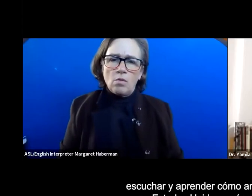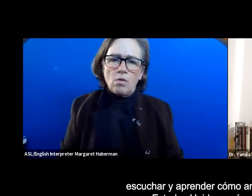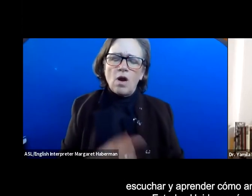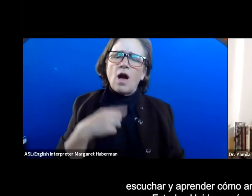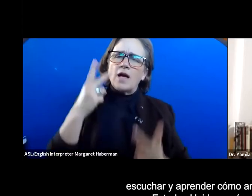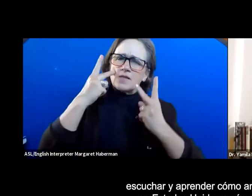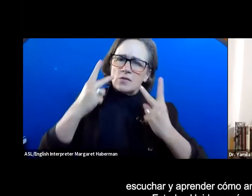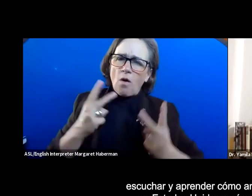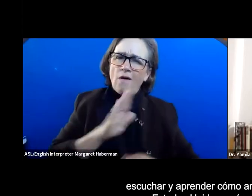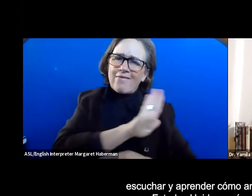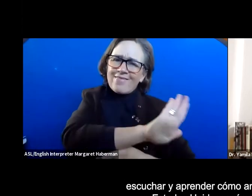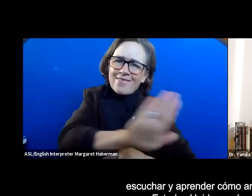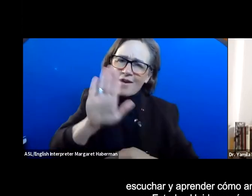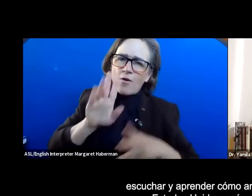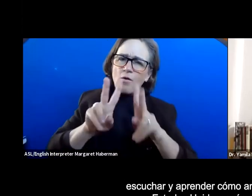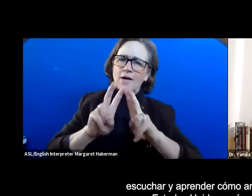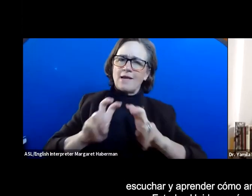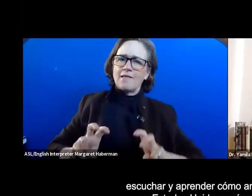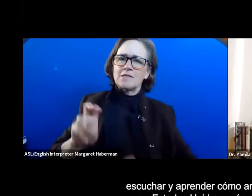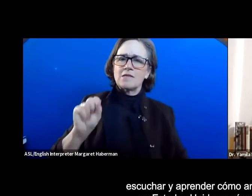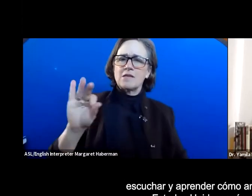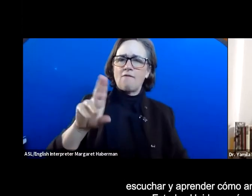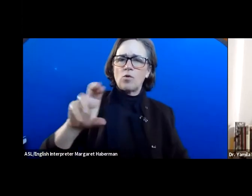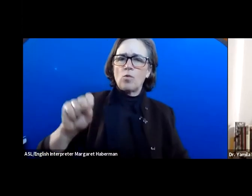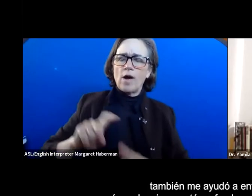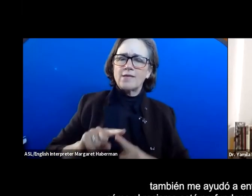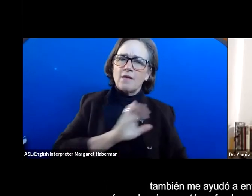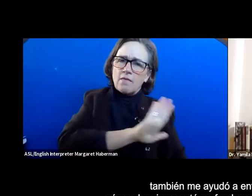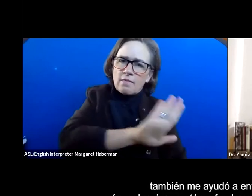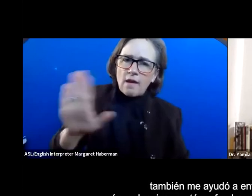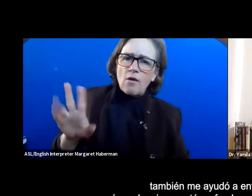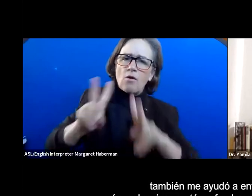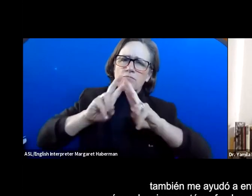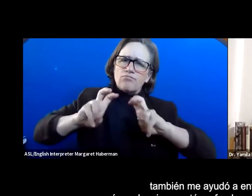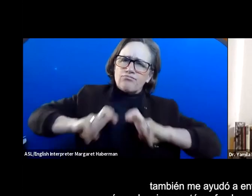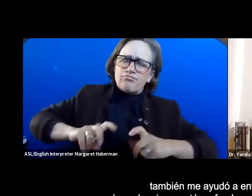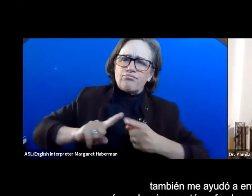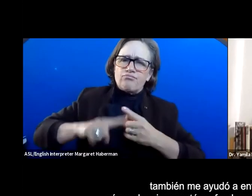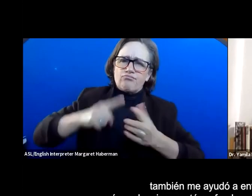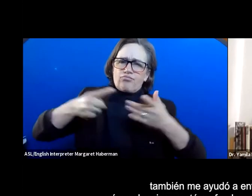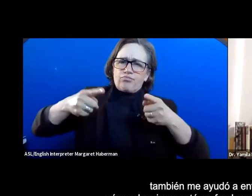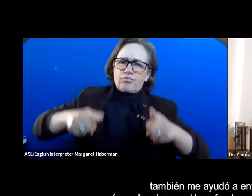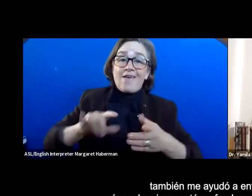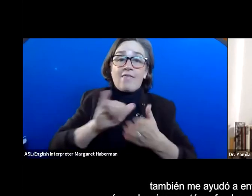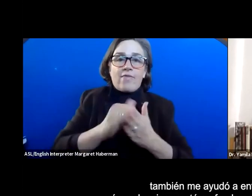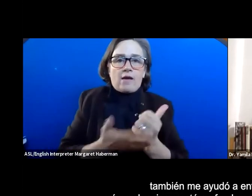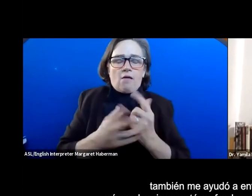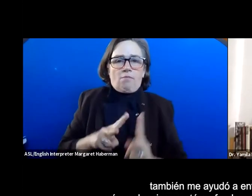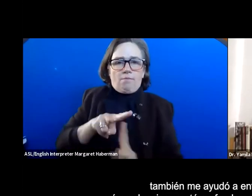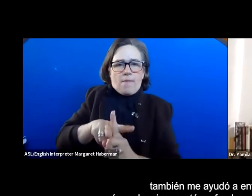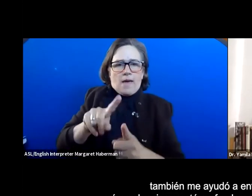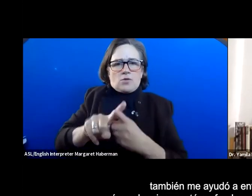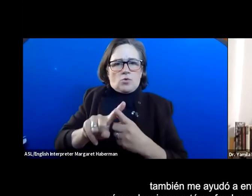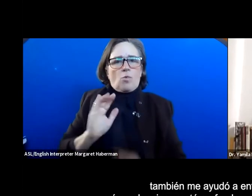the context in the United States and how they make sense of it also helped me further understand how racism is